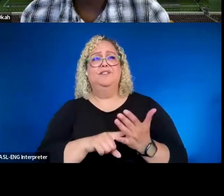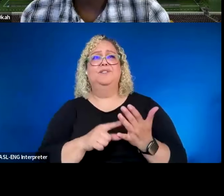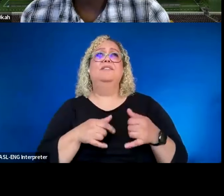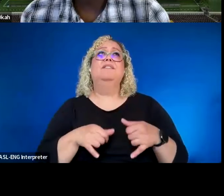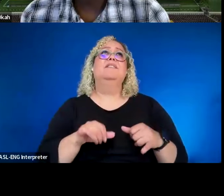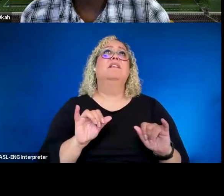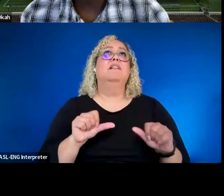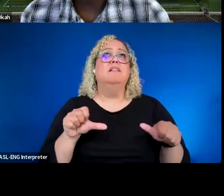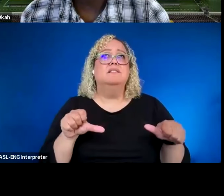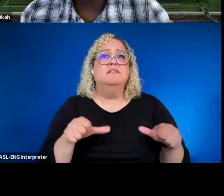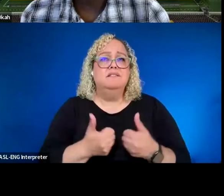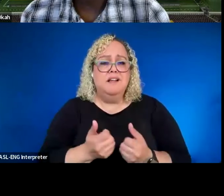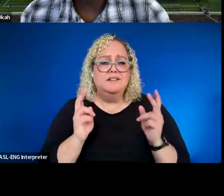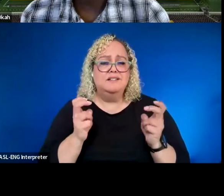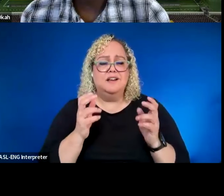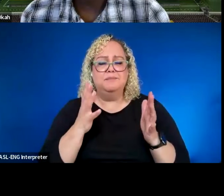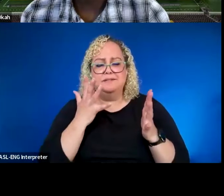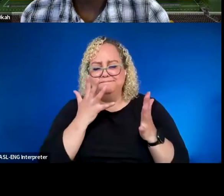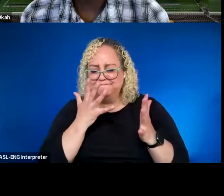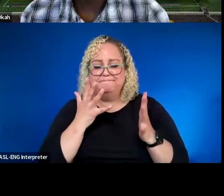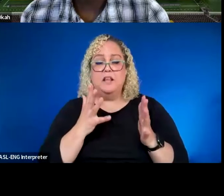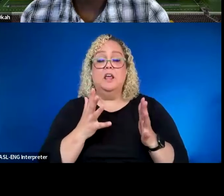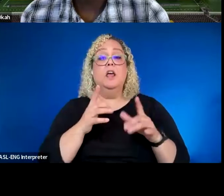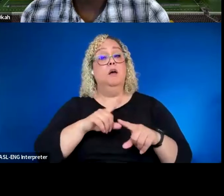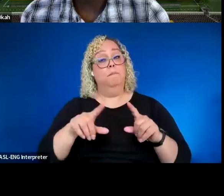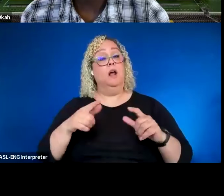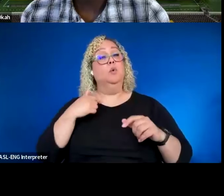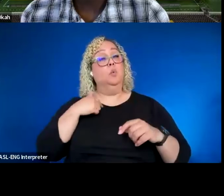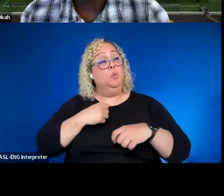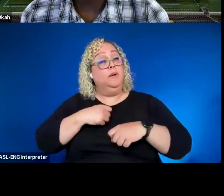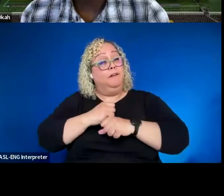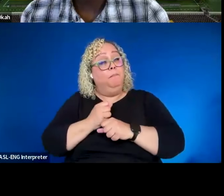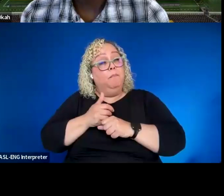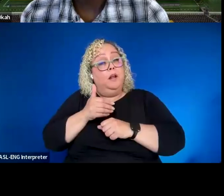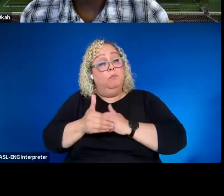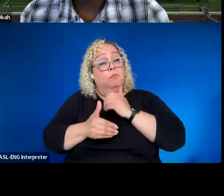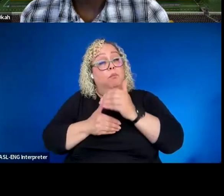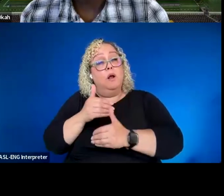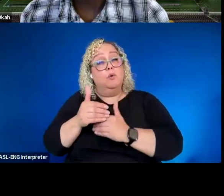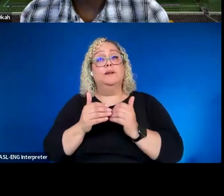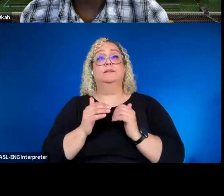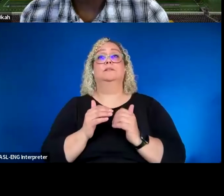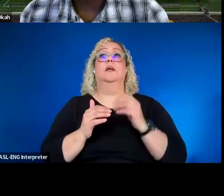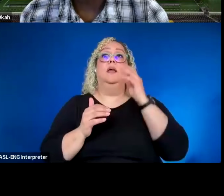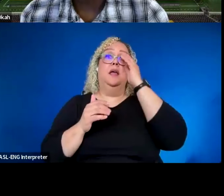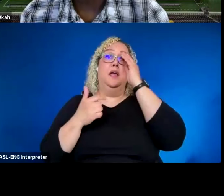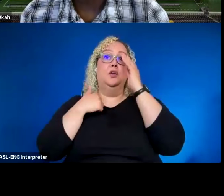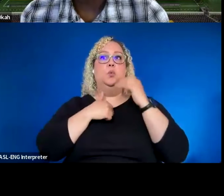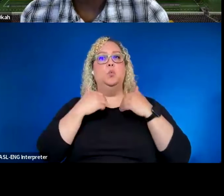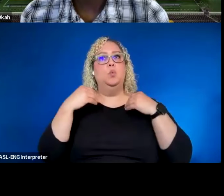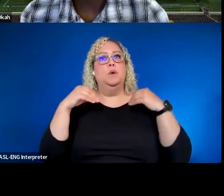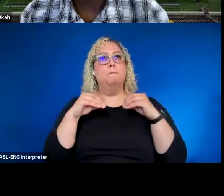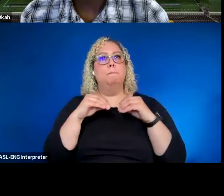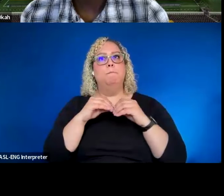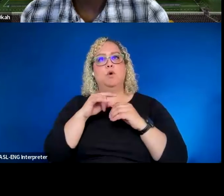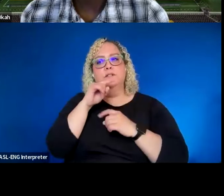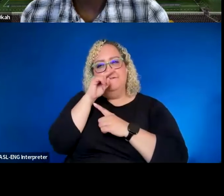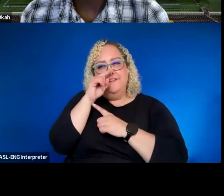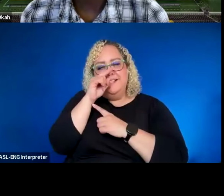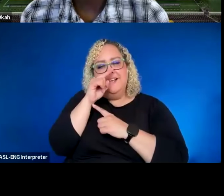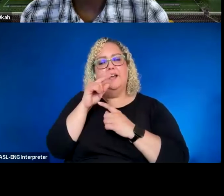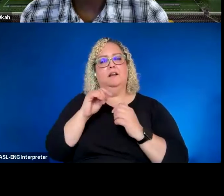I think we have made progress. I think the way we think about it is more nuanced. I think, however, though, it's humbling to realize that we